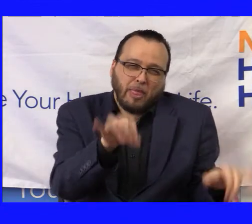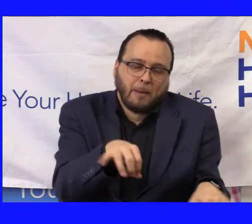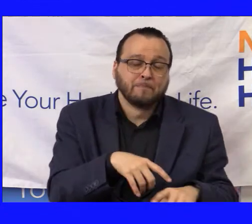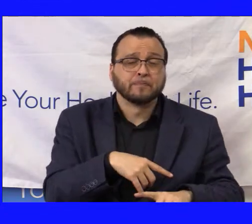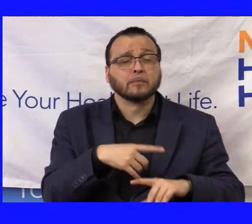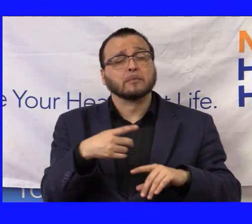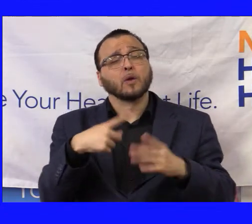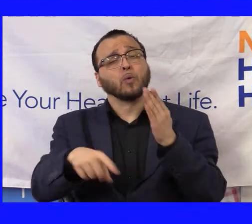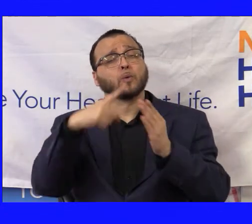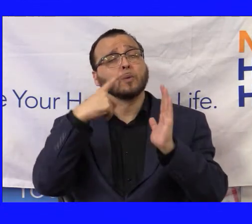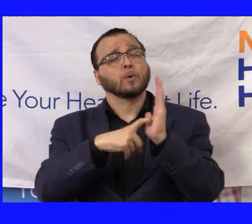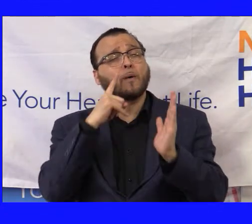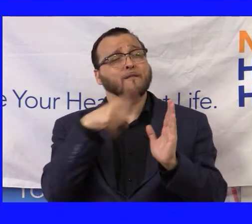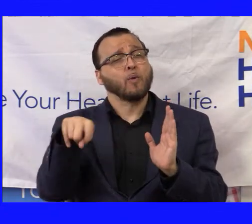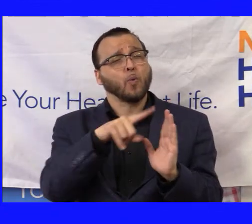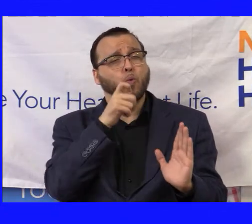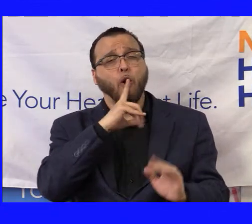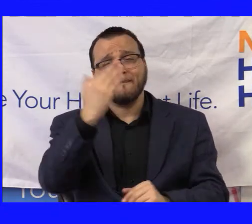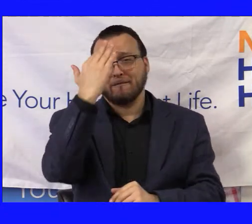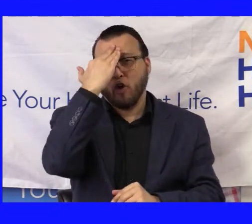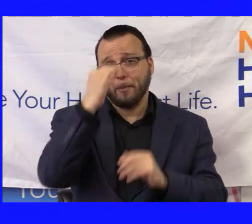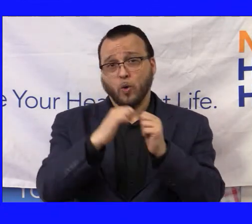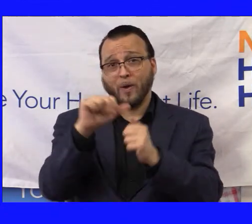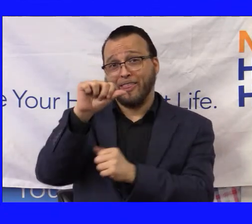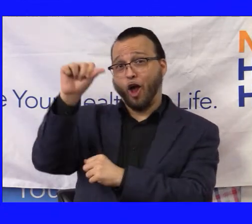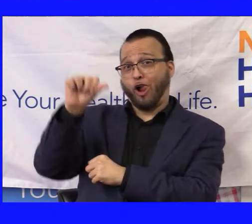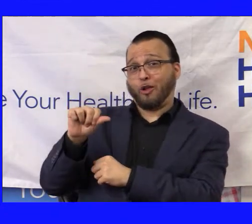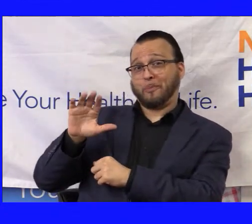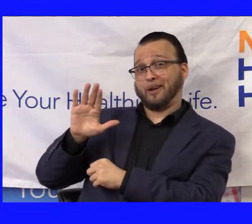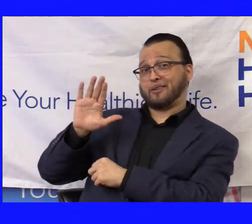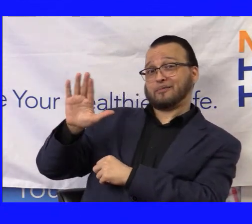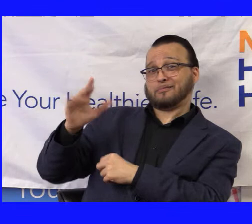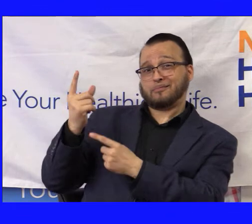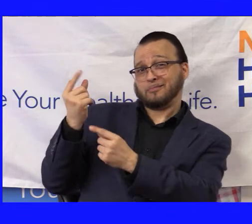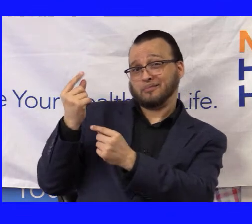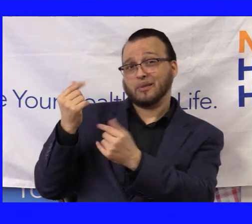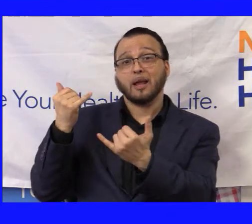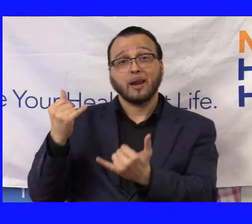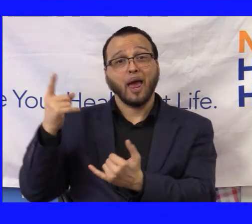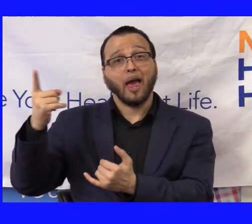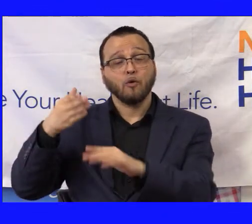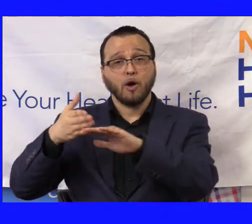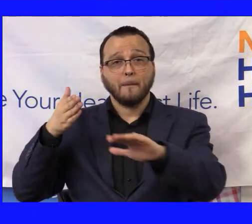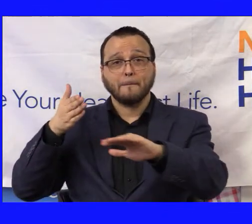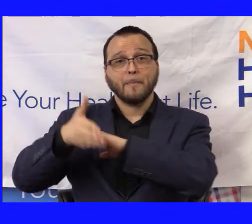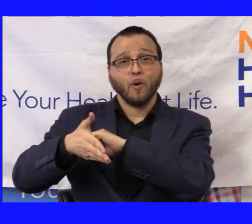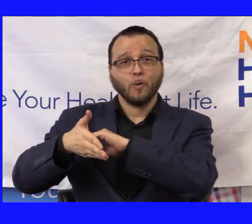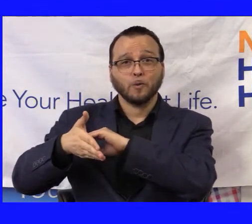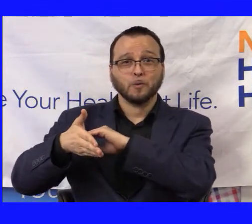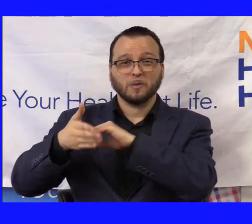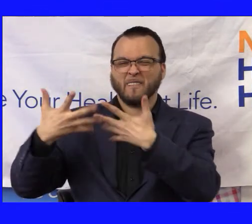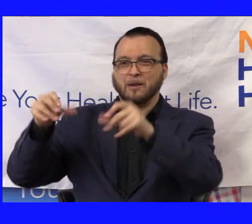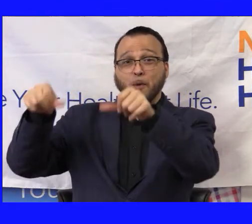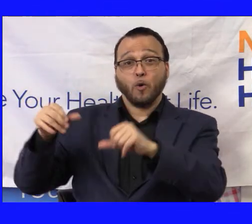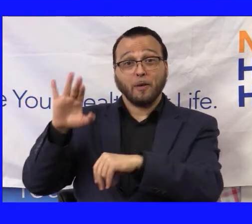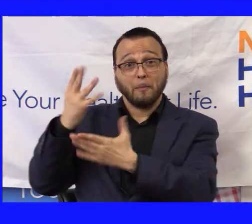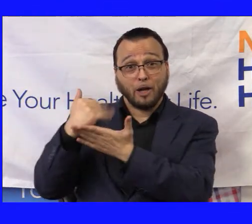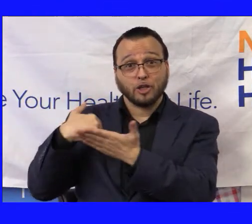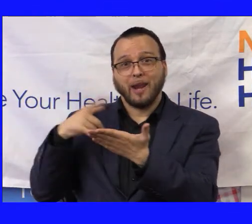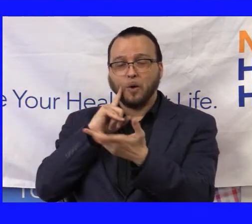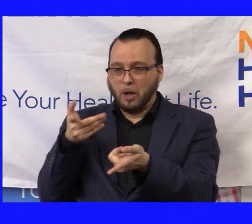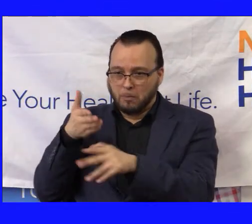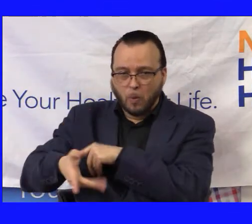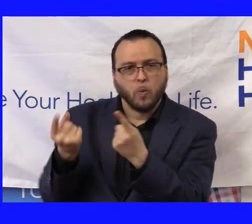who are kind of familiar with the Albany session, is now post-budget, we will be dealing,